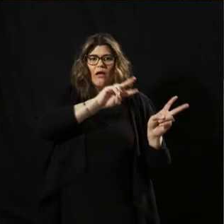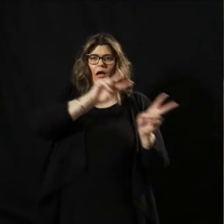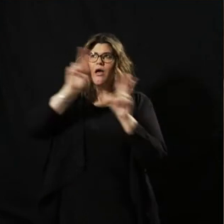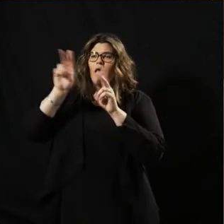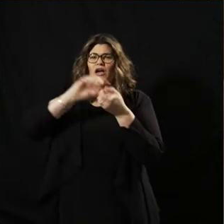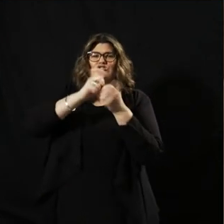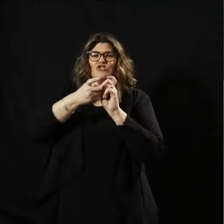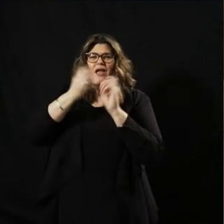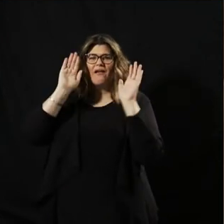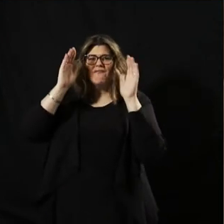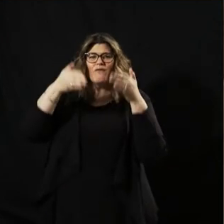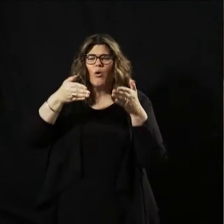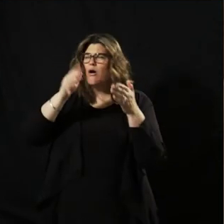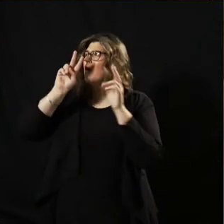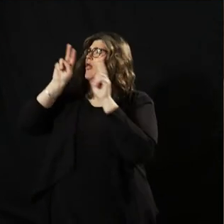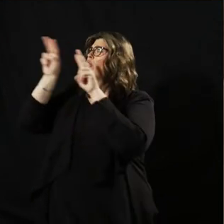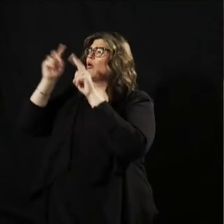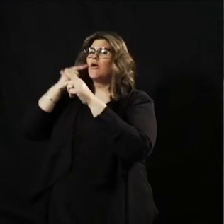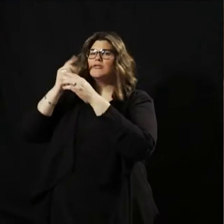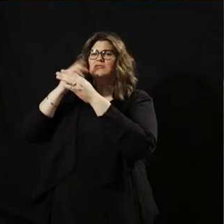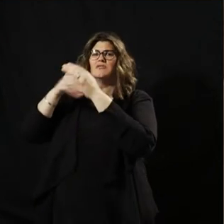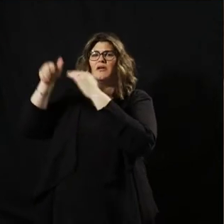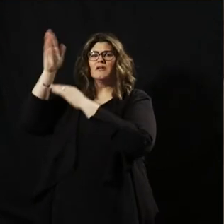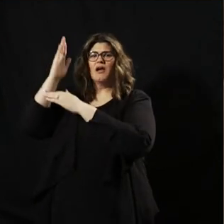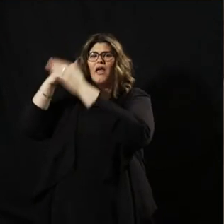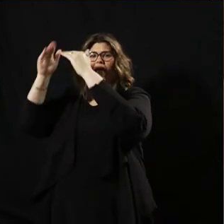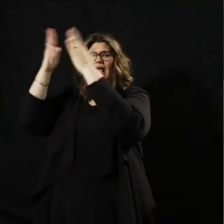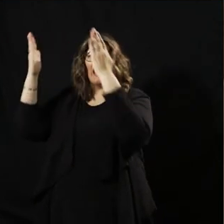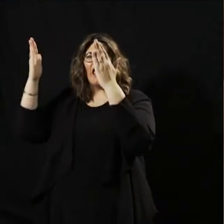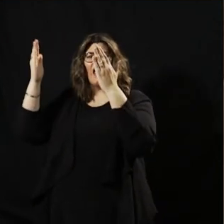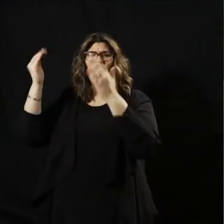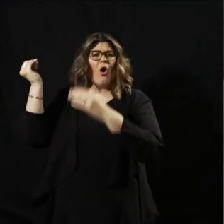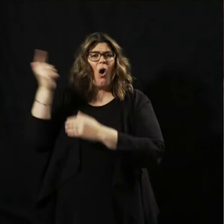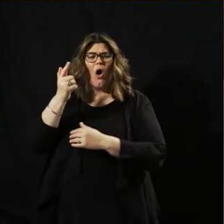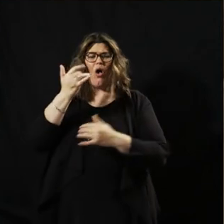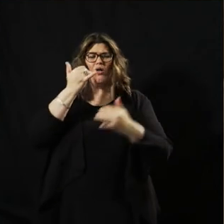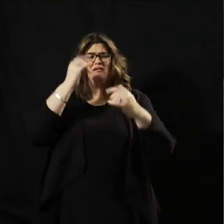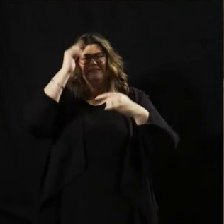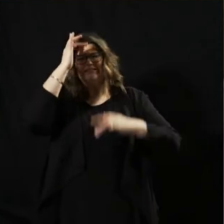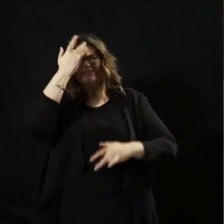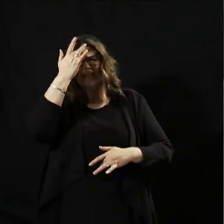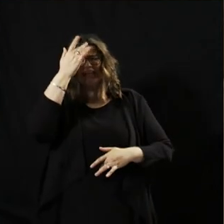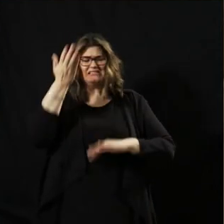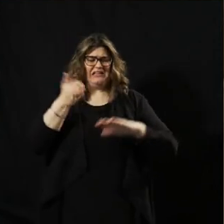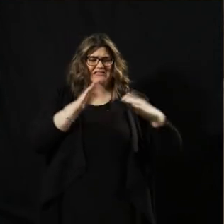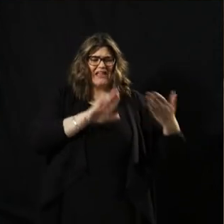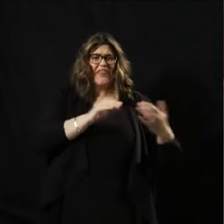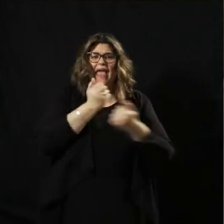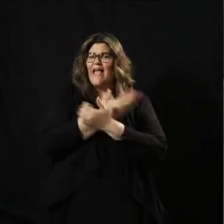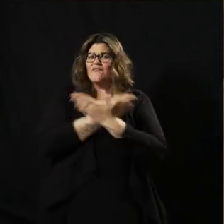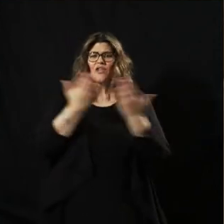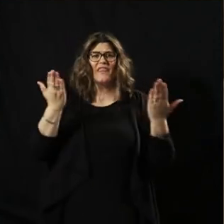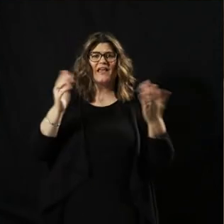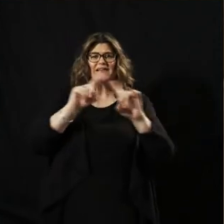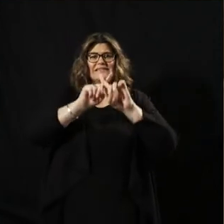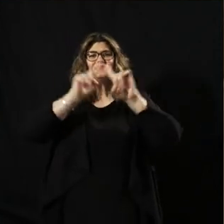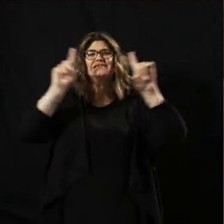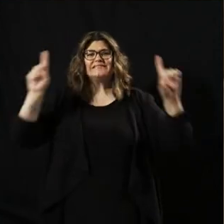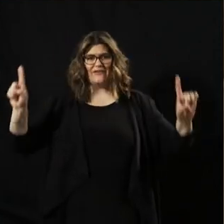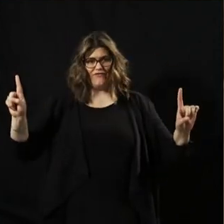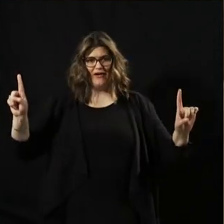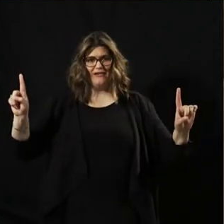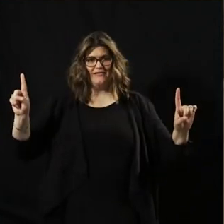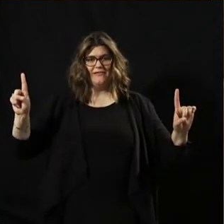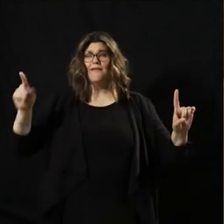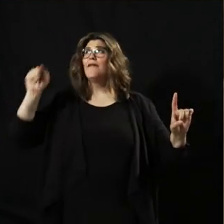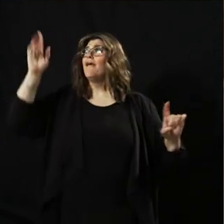of sin and sickness and death. Everything is different.